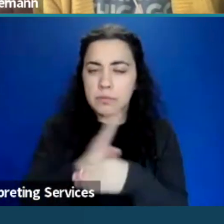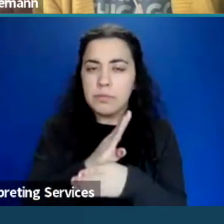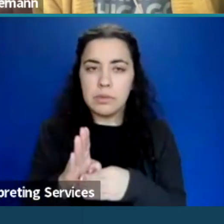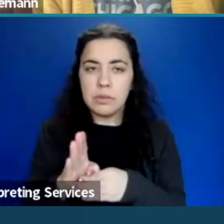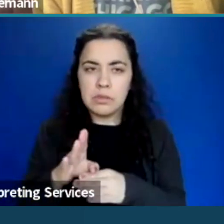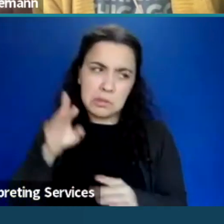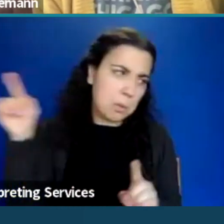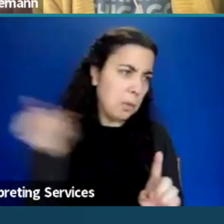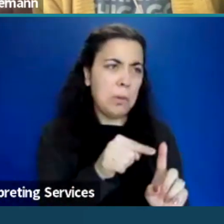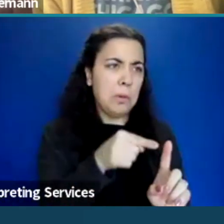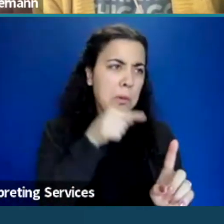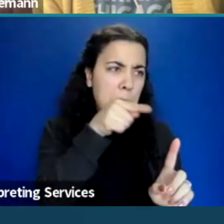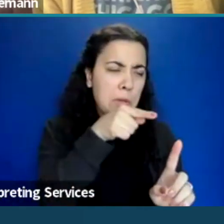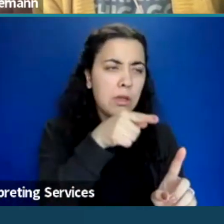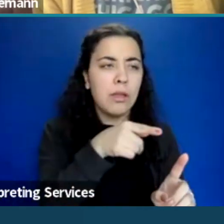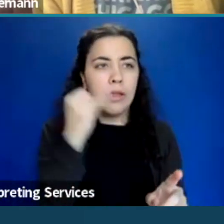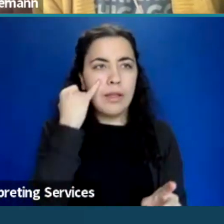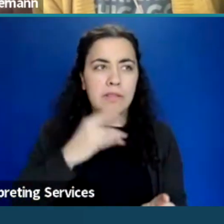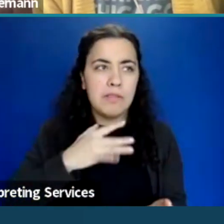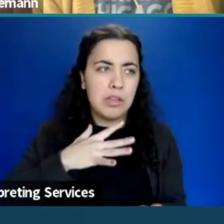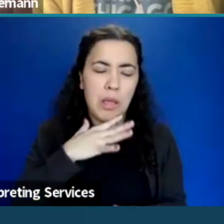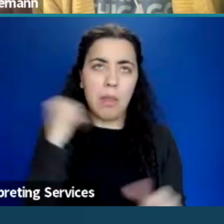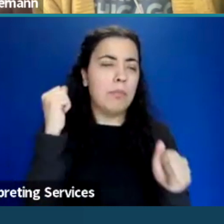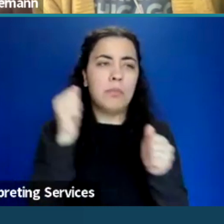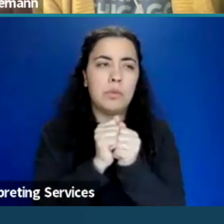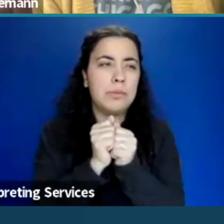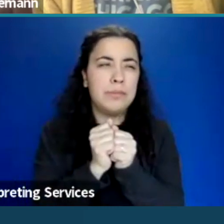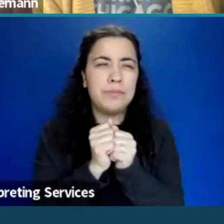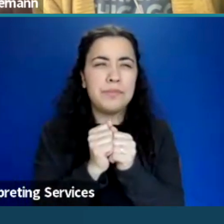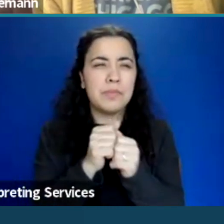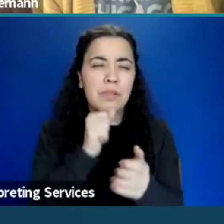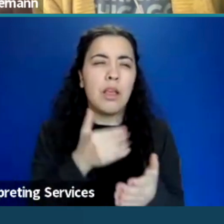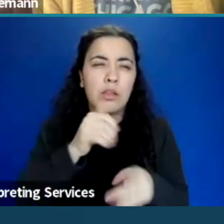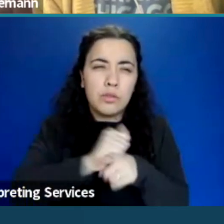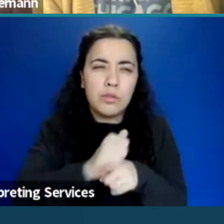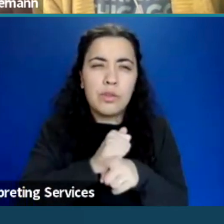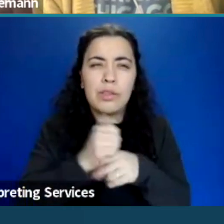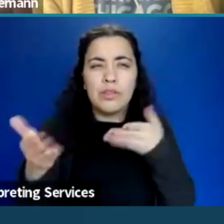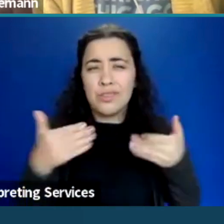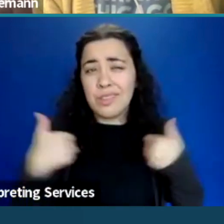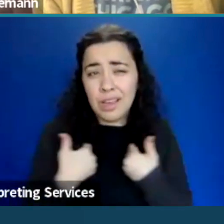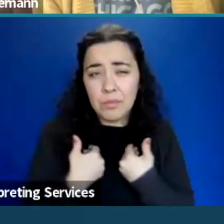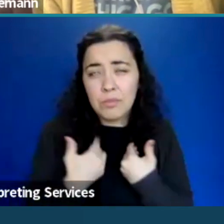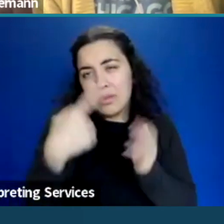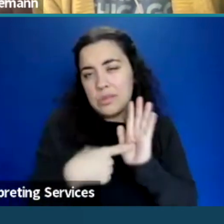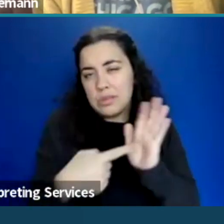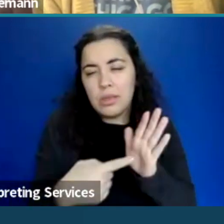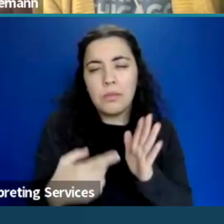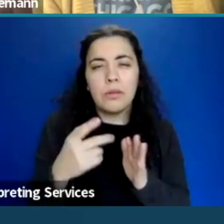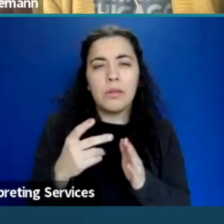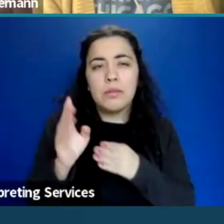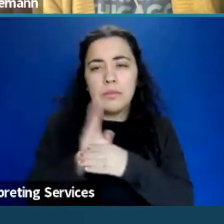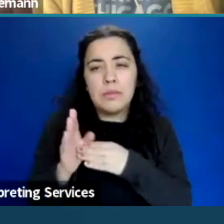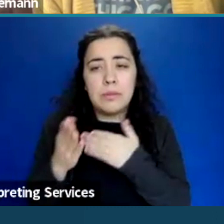businesses that get a little bit fed up with the poorly trained service animals, let's say, and they will start